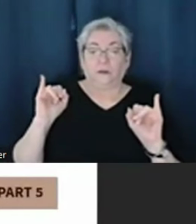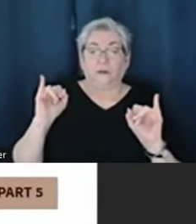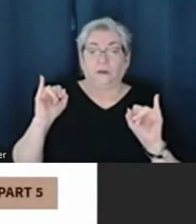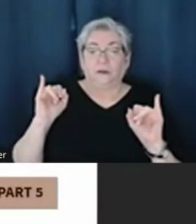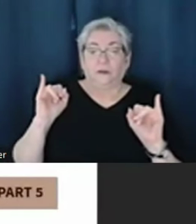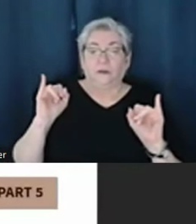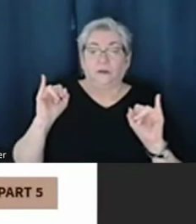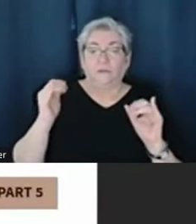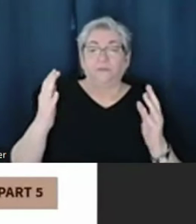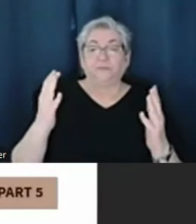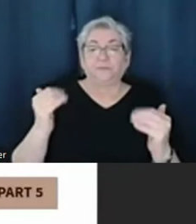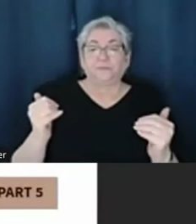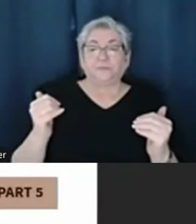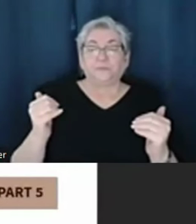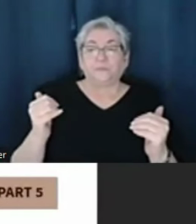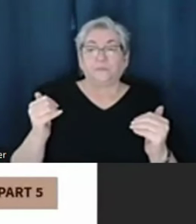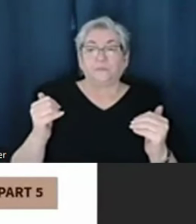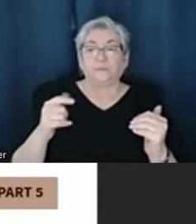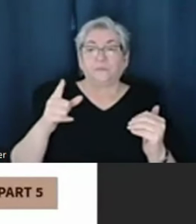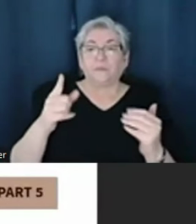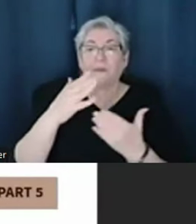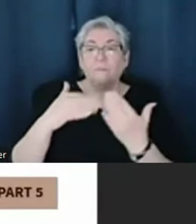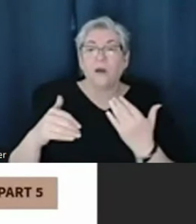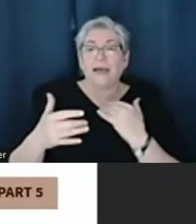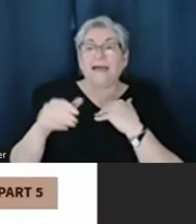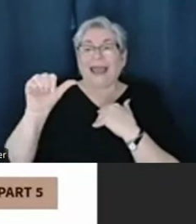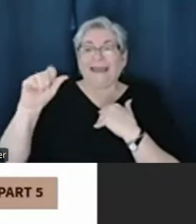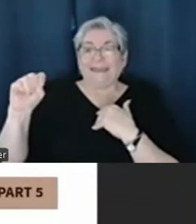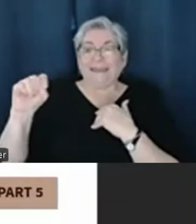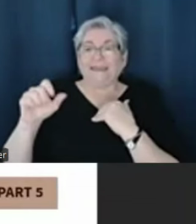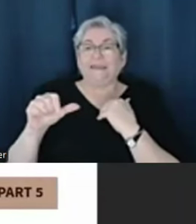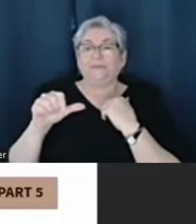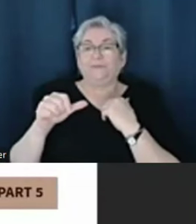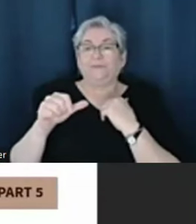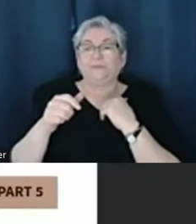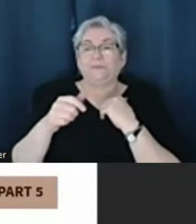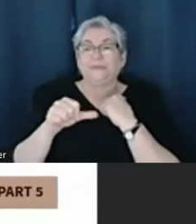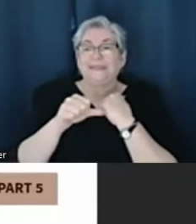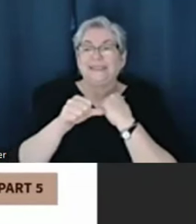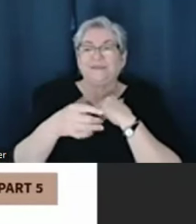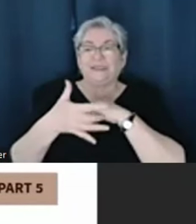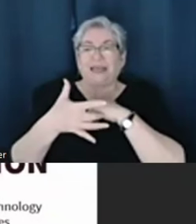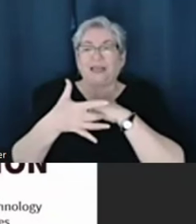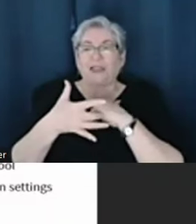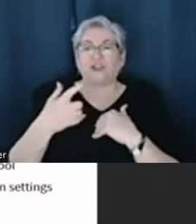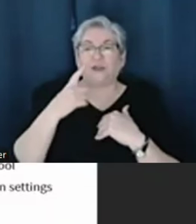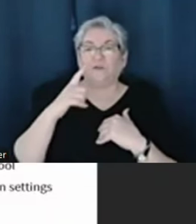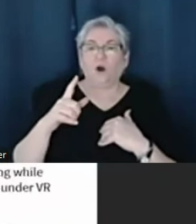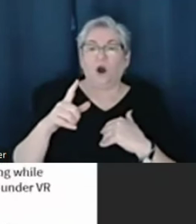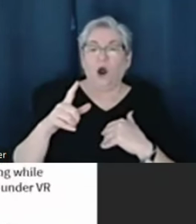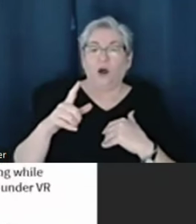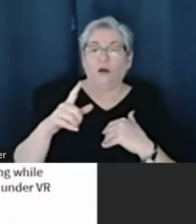in the section on assistive technology and transition about VR and AT in secondary schools.